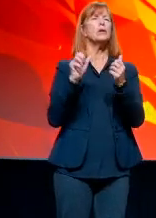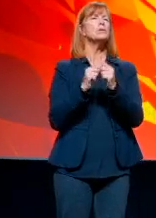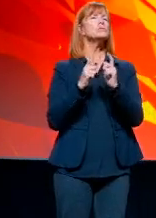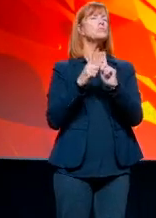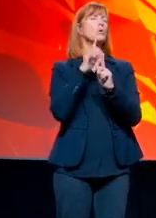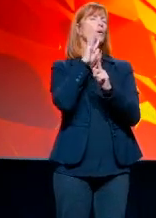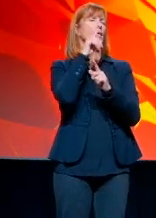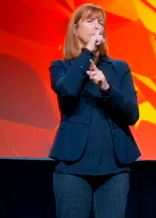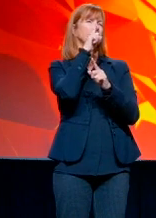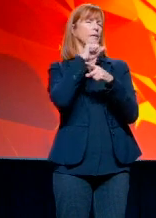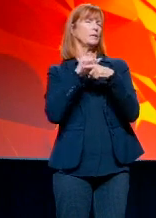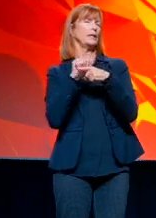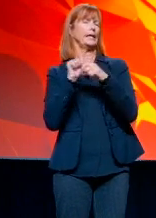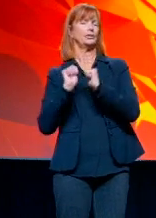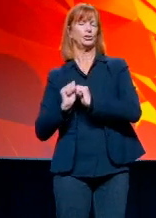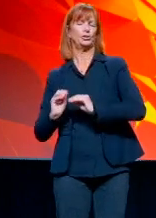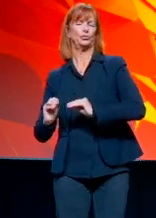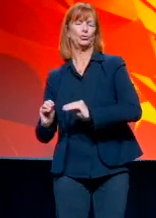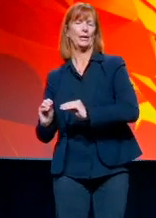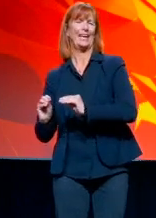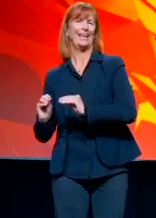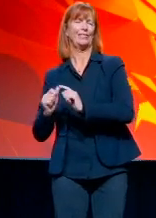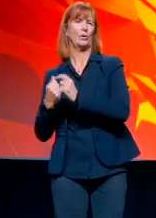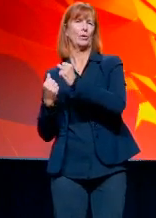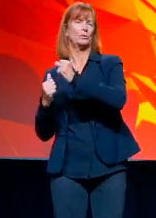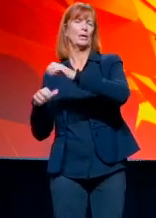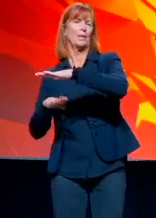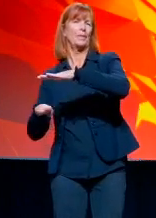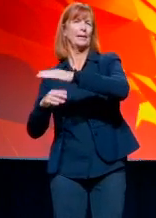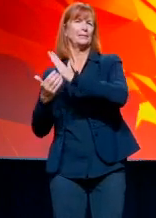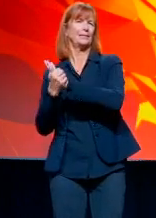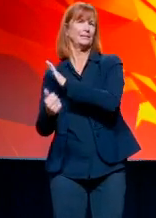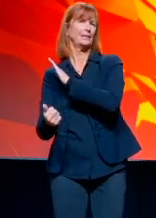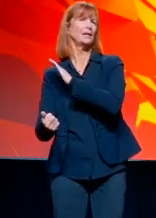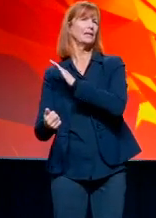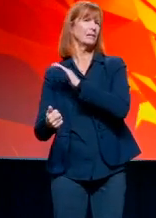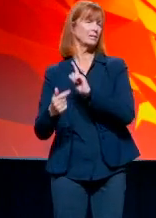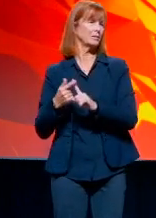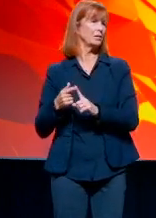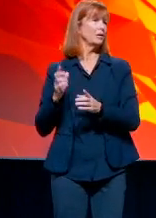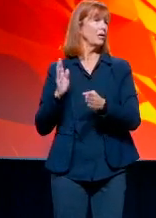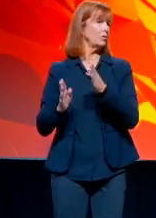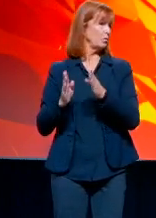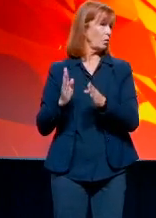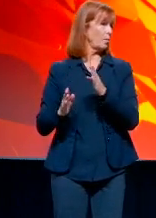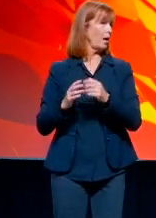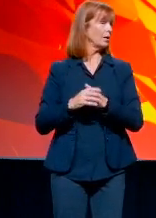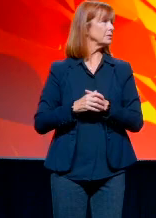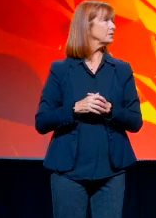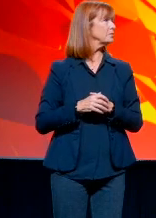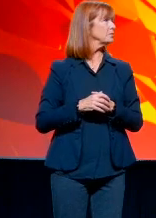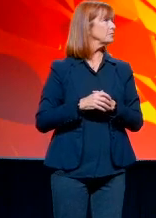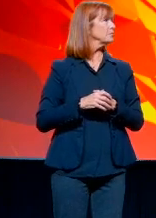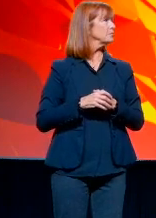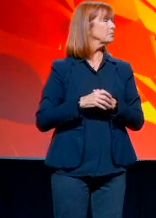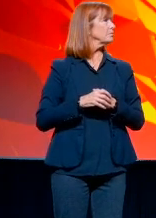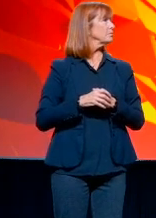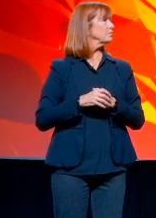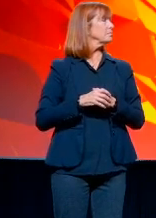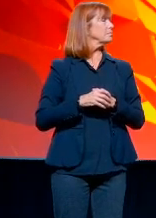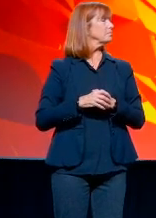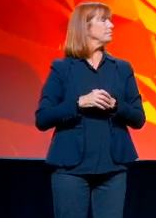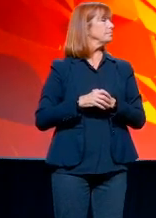simulation to train this kind of foundation skills as the basic building blocks and to scale for longer term robot